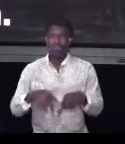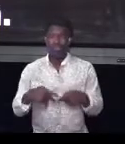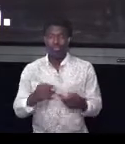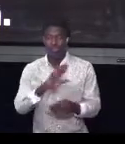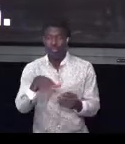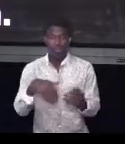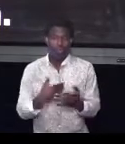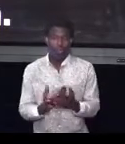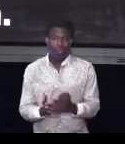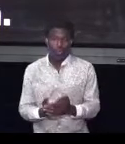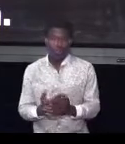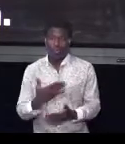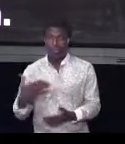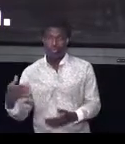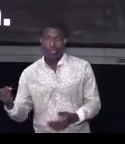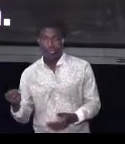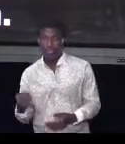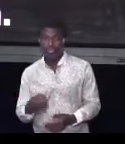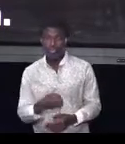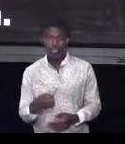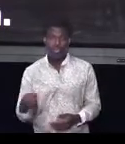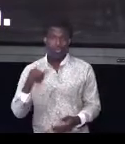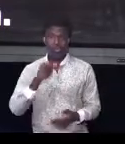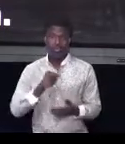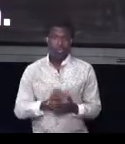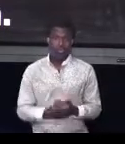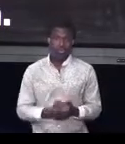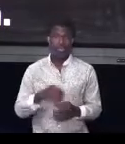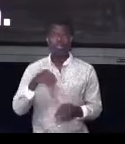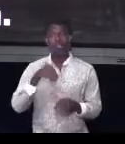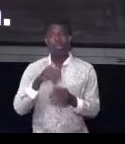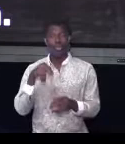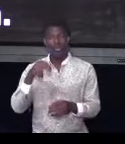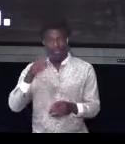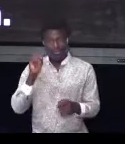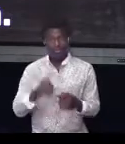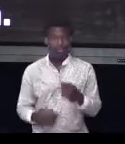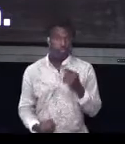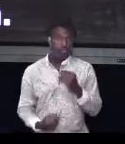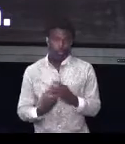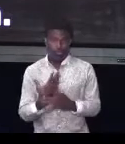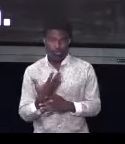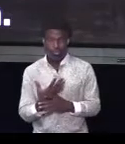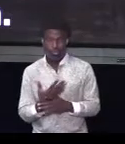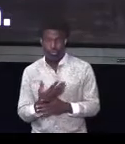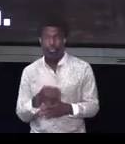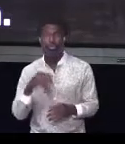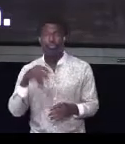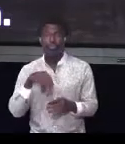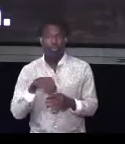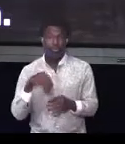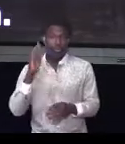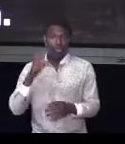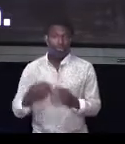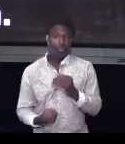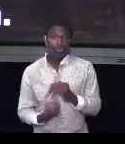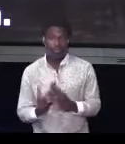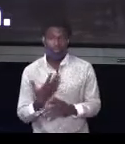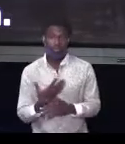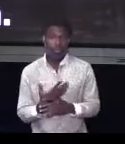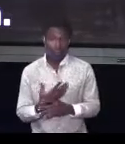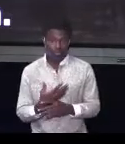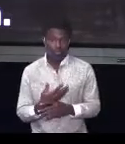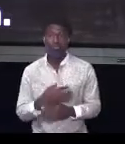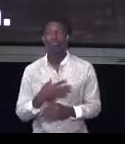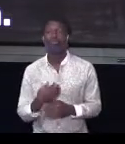elements needed by plants to grow. Plants that grow in soil to which manure has been added will be